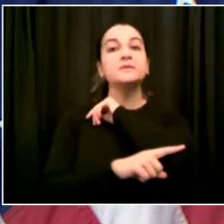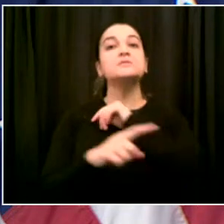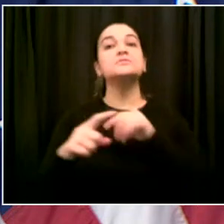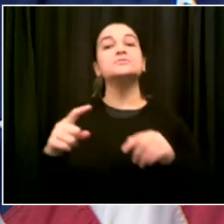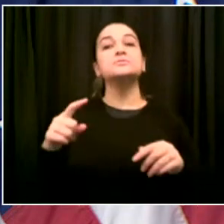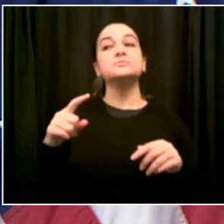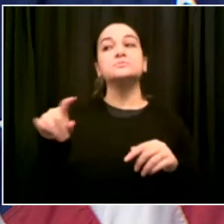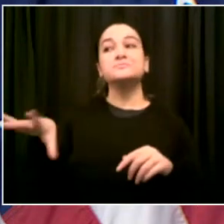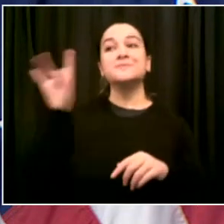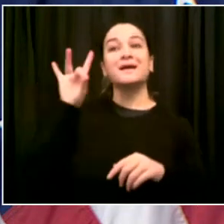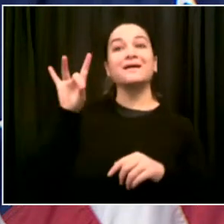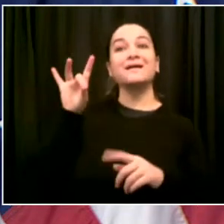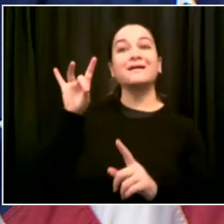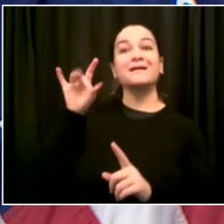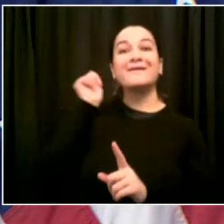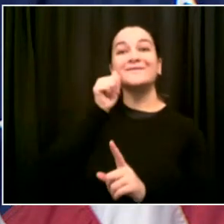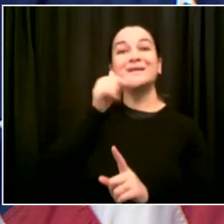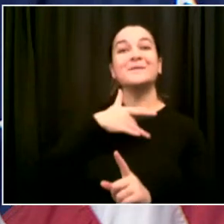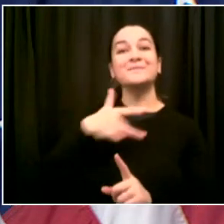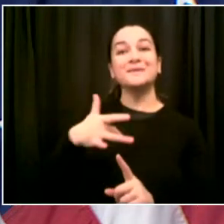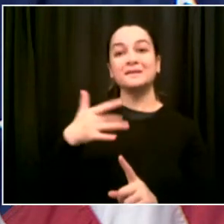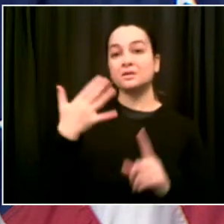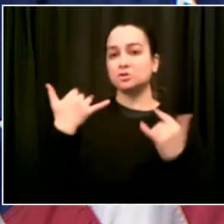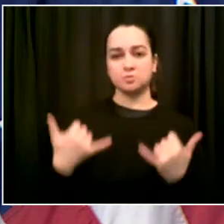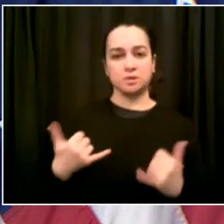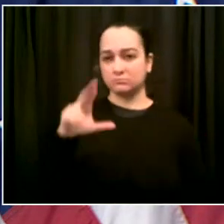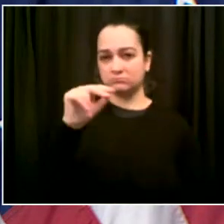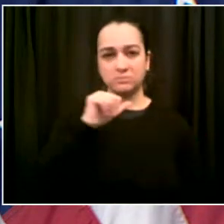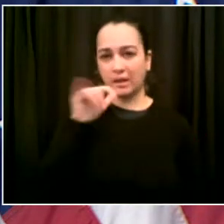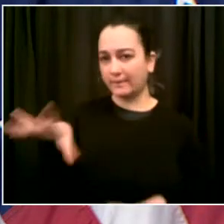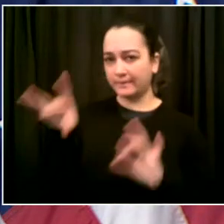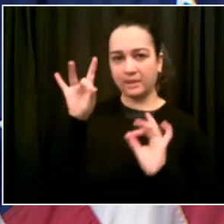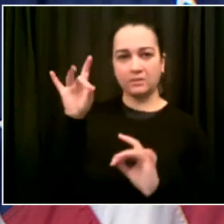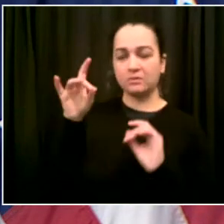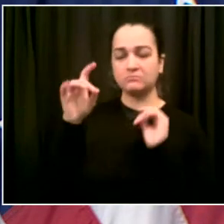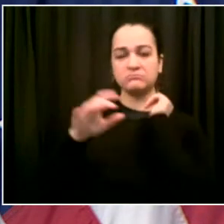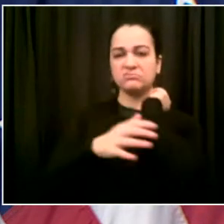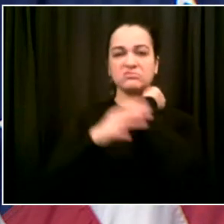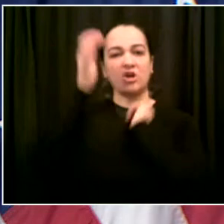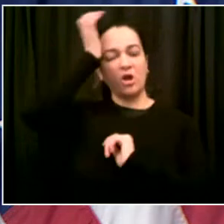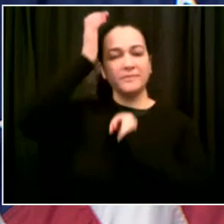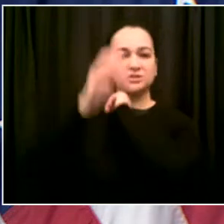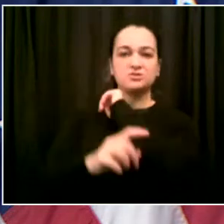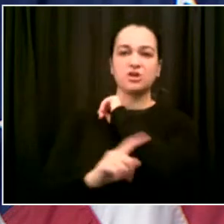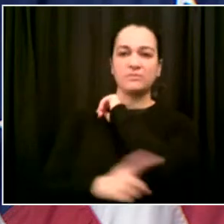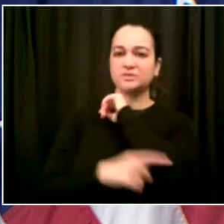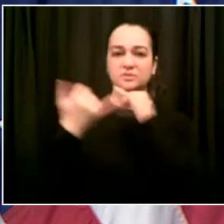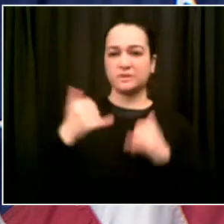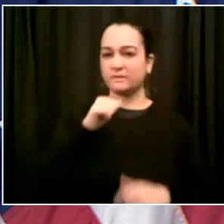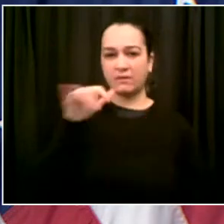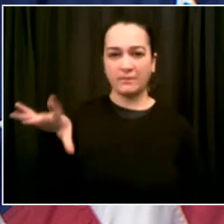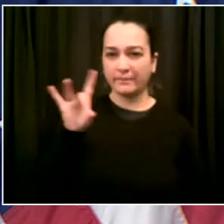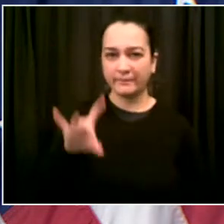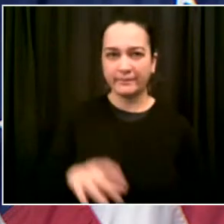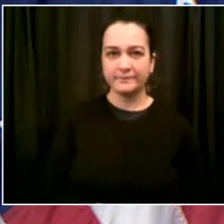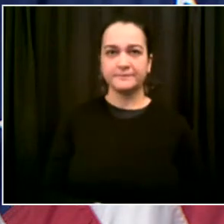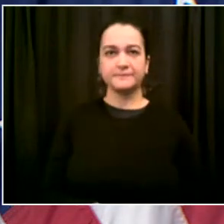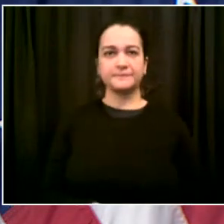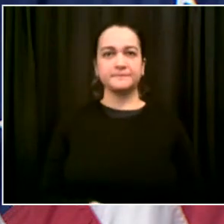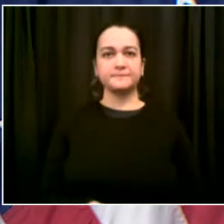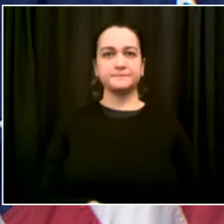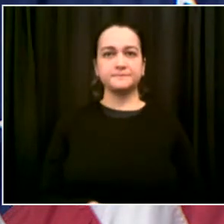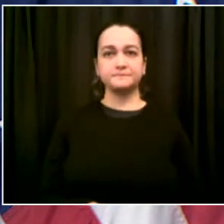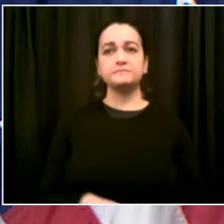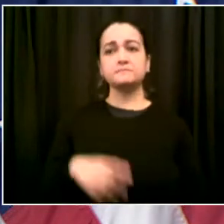So definitely, if you can hold it in, please do that. But if you cannot, because of space, put it out and know that we will be coming, but we will have